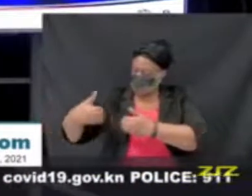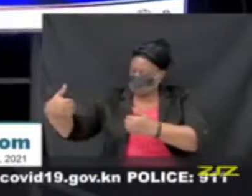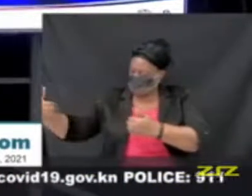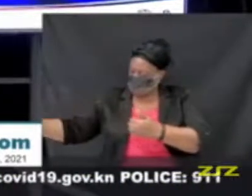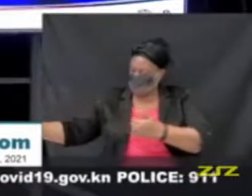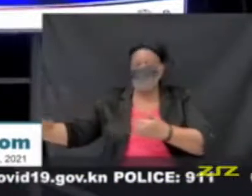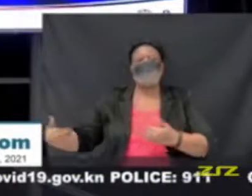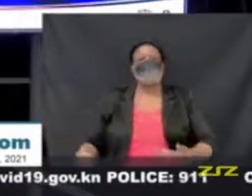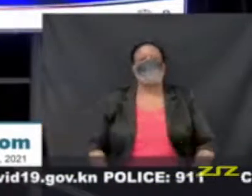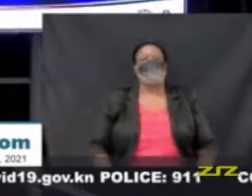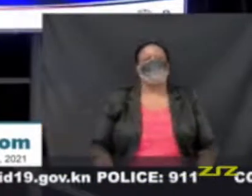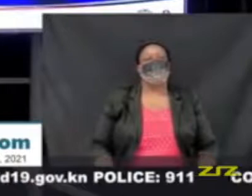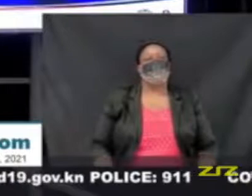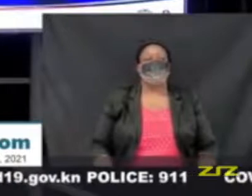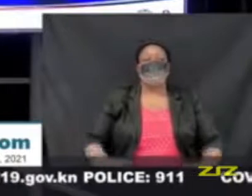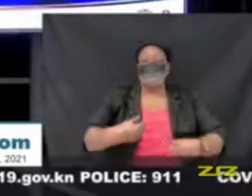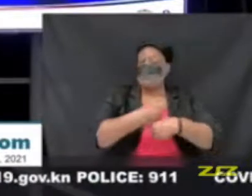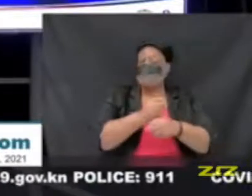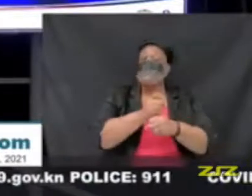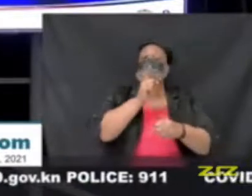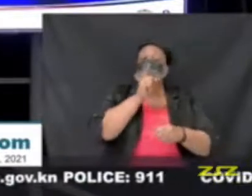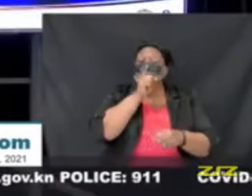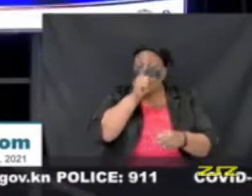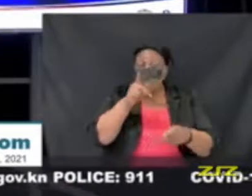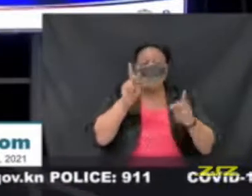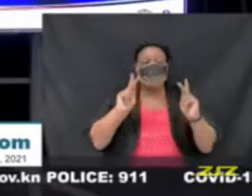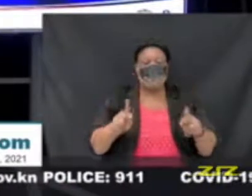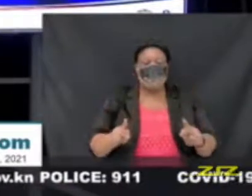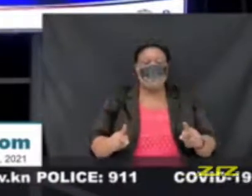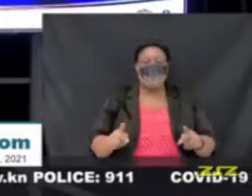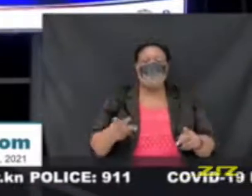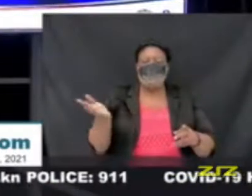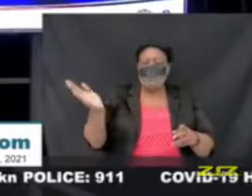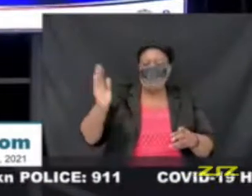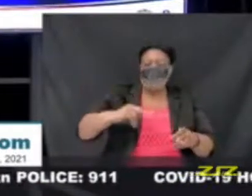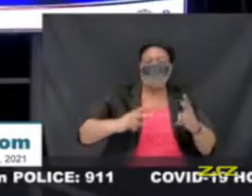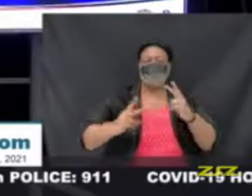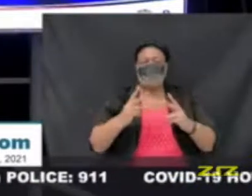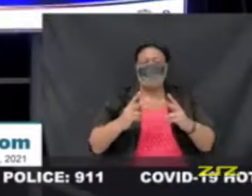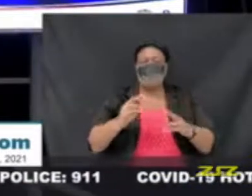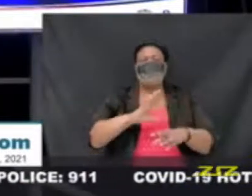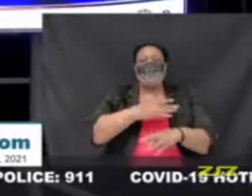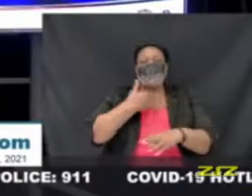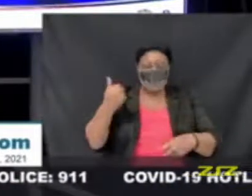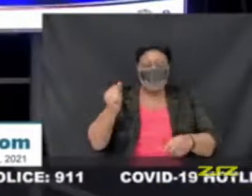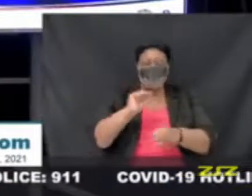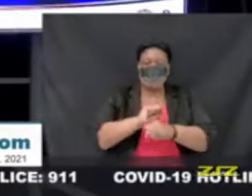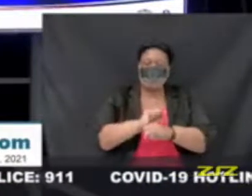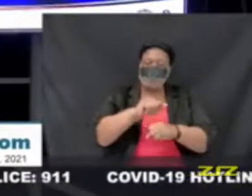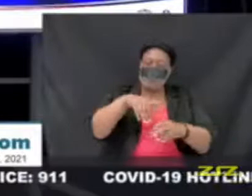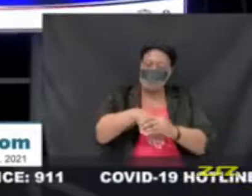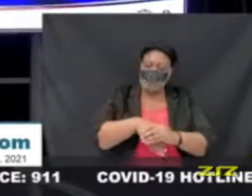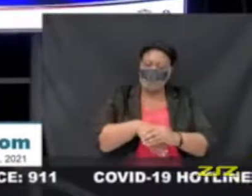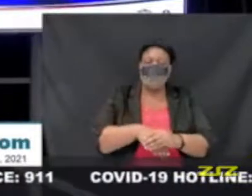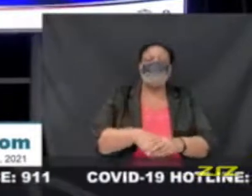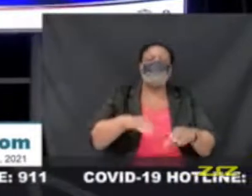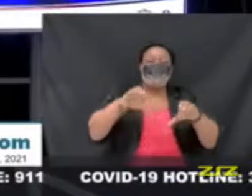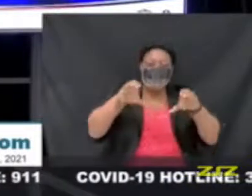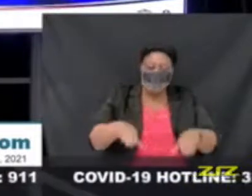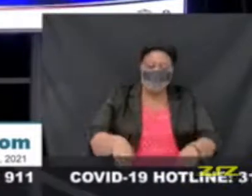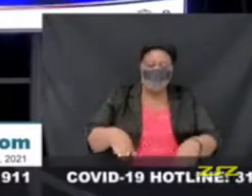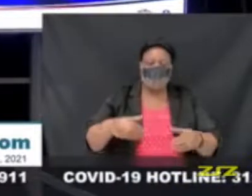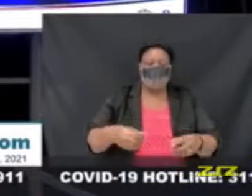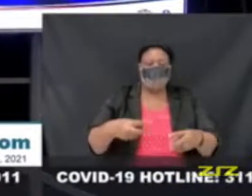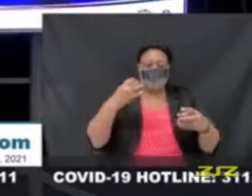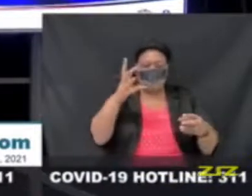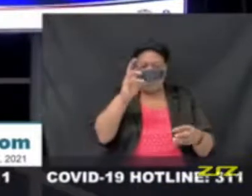and shall A, ensure that all customers and staff maintain physical distancing of at least 6 feet